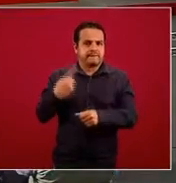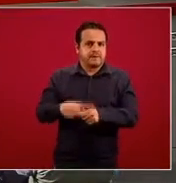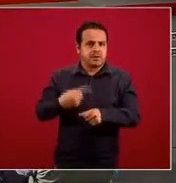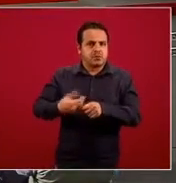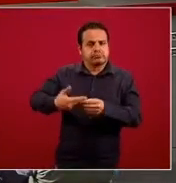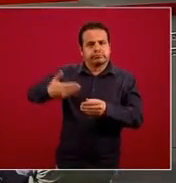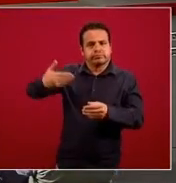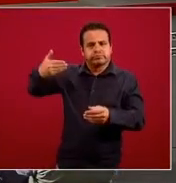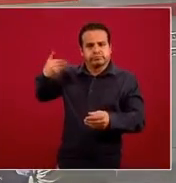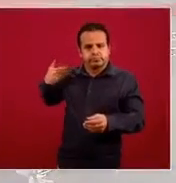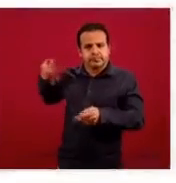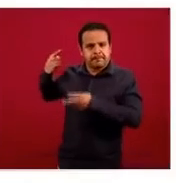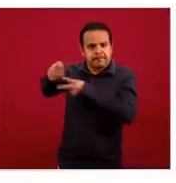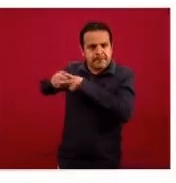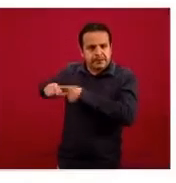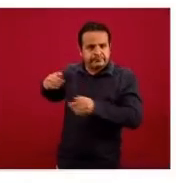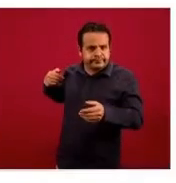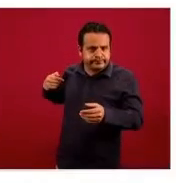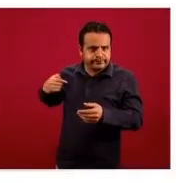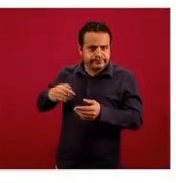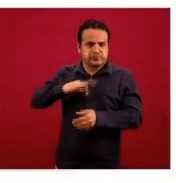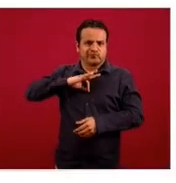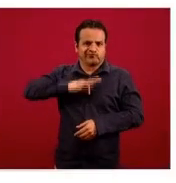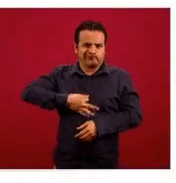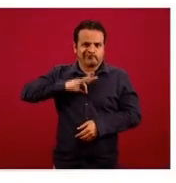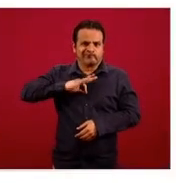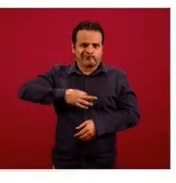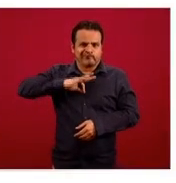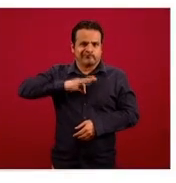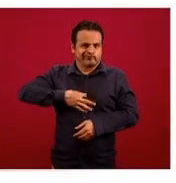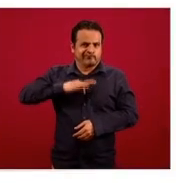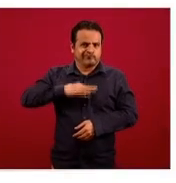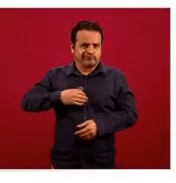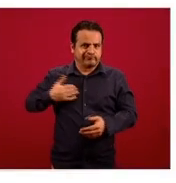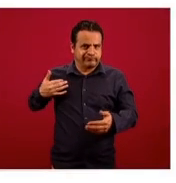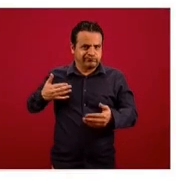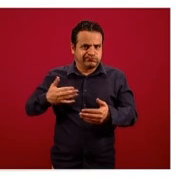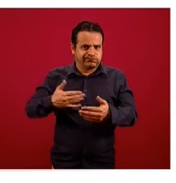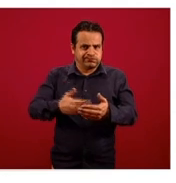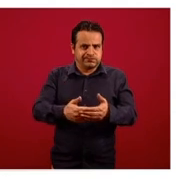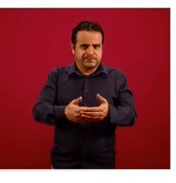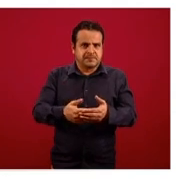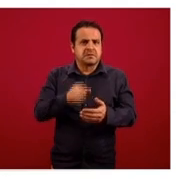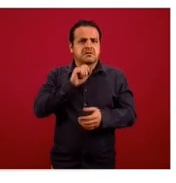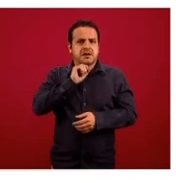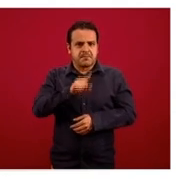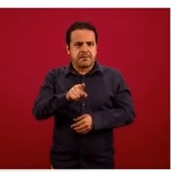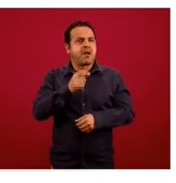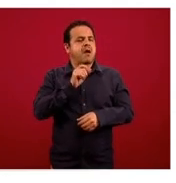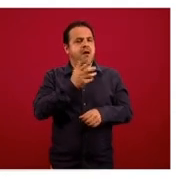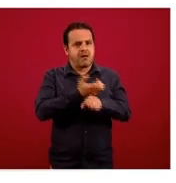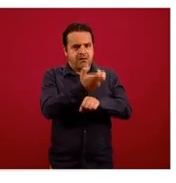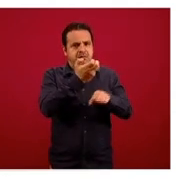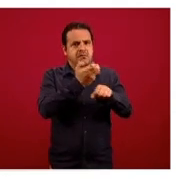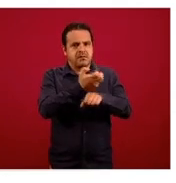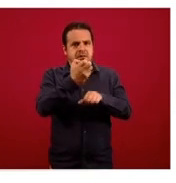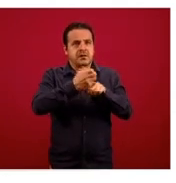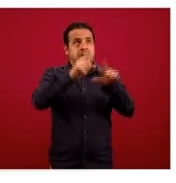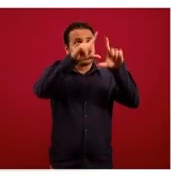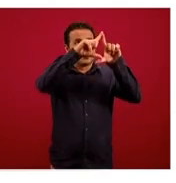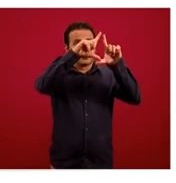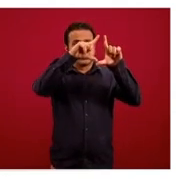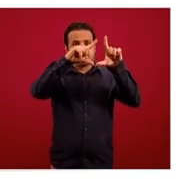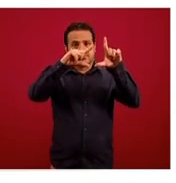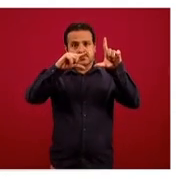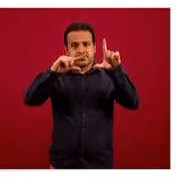cumulative burden, meaning the total number of confirmed cases since the pandemic started in Mexico, and